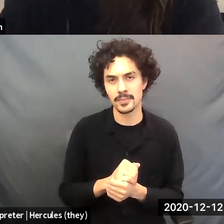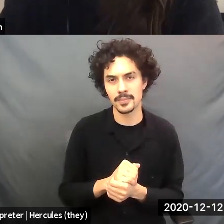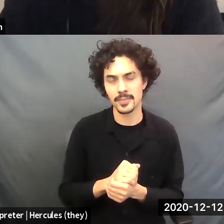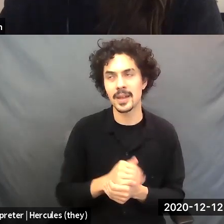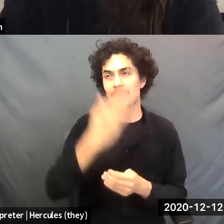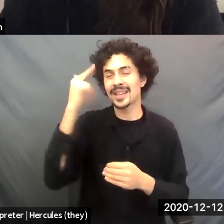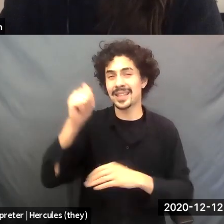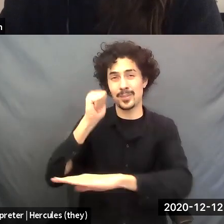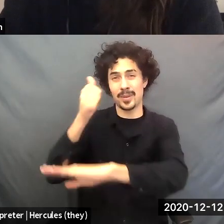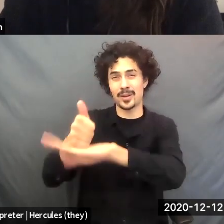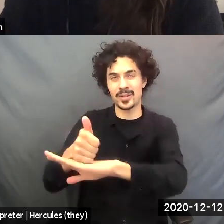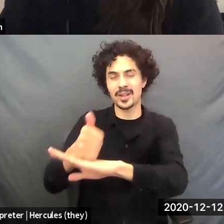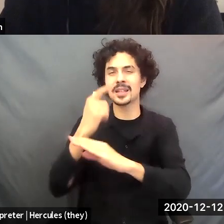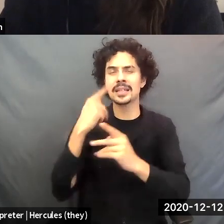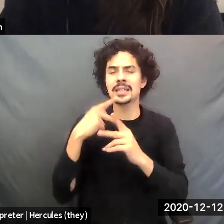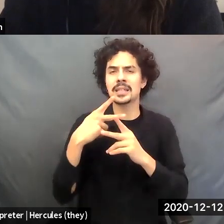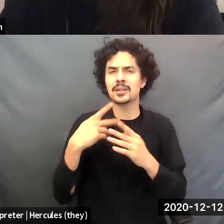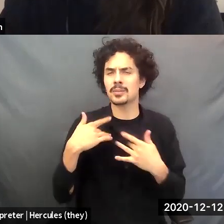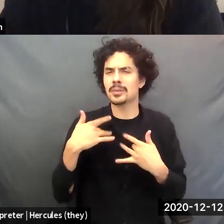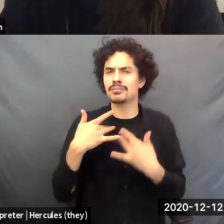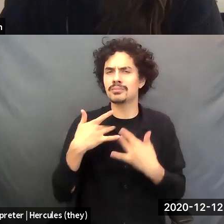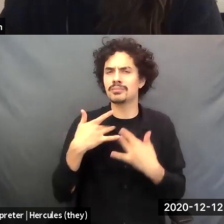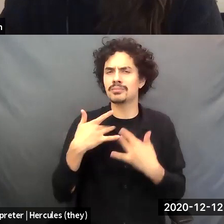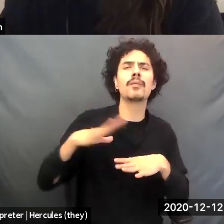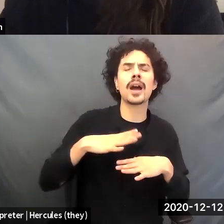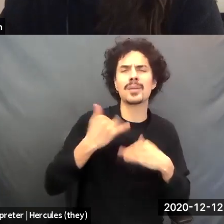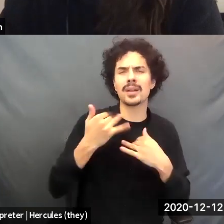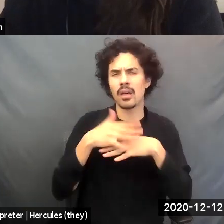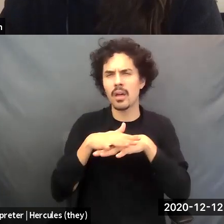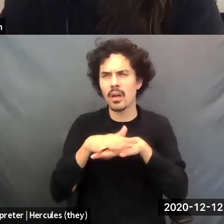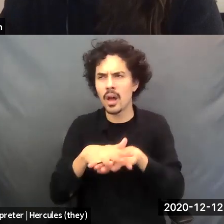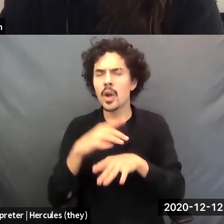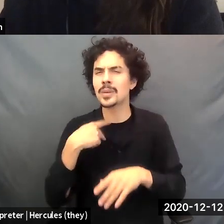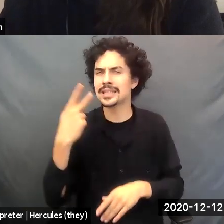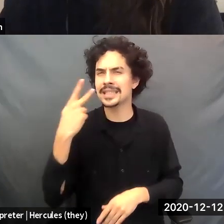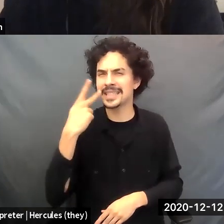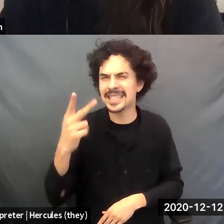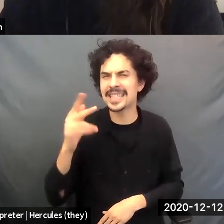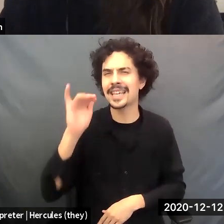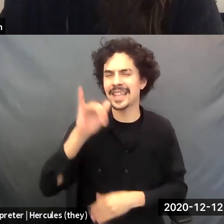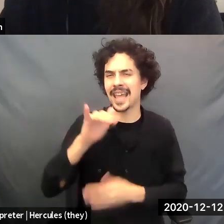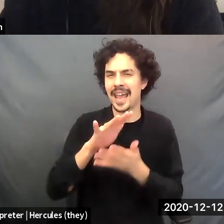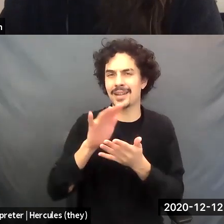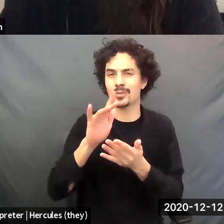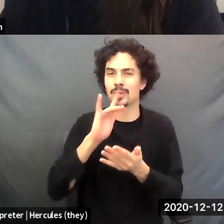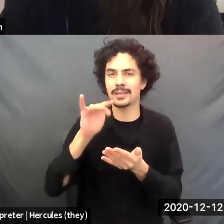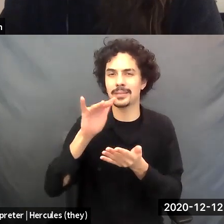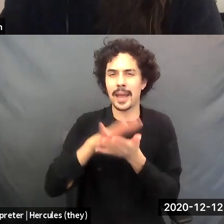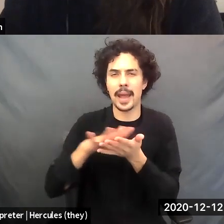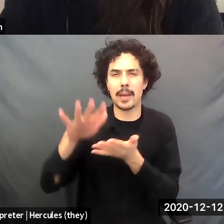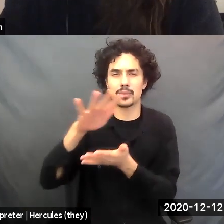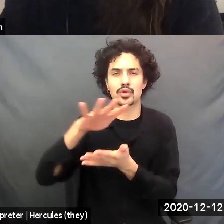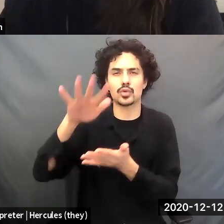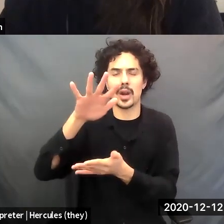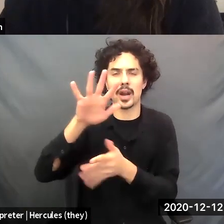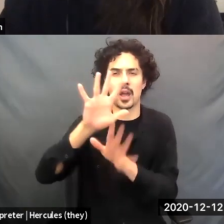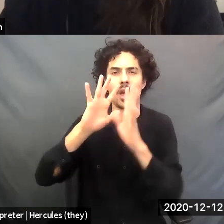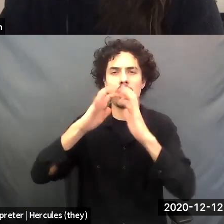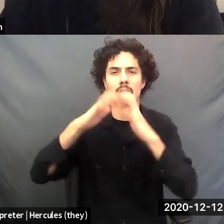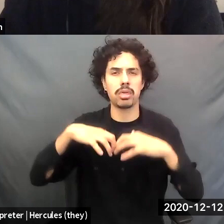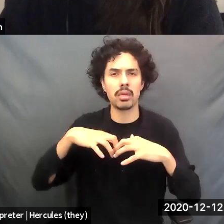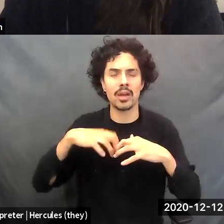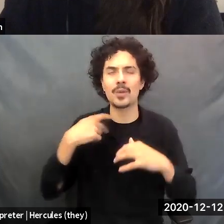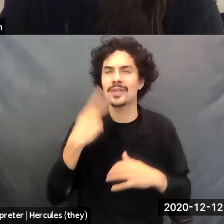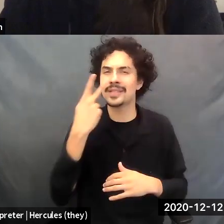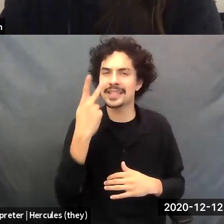these objects, the labor is never pointed to, it continues to be erased. So we wanted to kind of tease out and shed light on the hidden